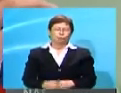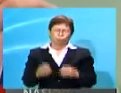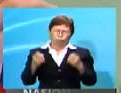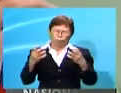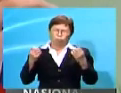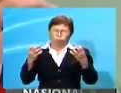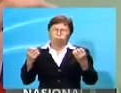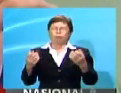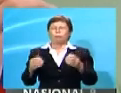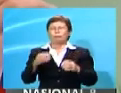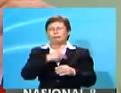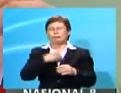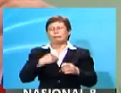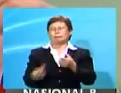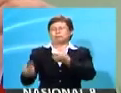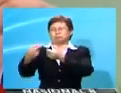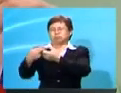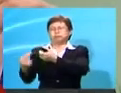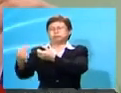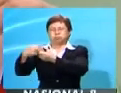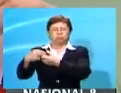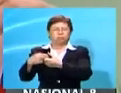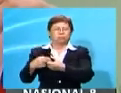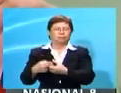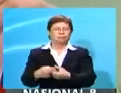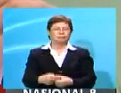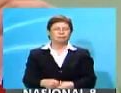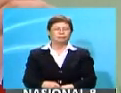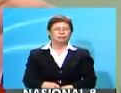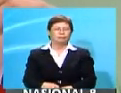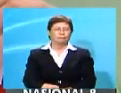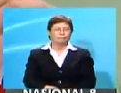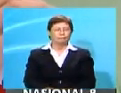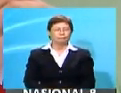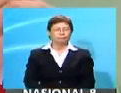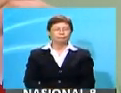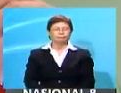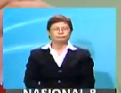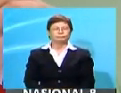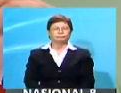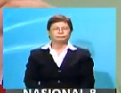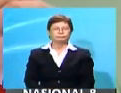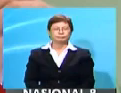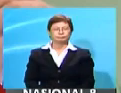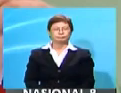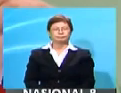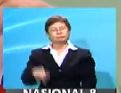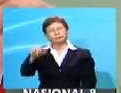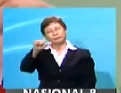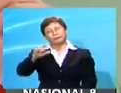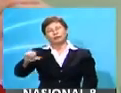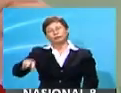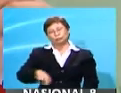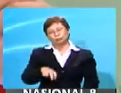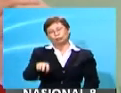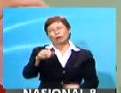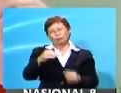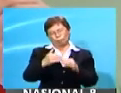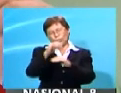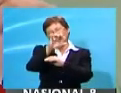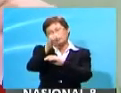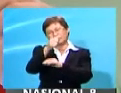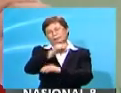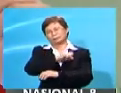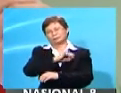areanting more spots in this event we had the same Conversation with our colleagues and Friends at the ASI tour Who are more than 10 spots and the same